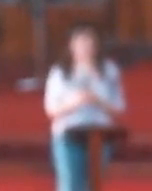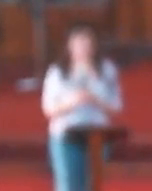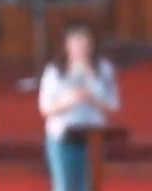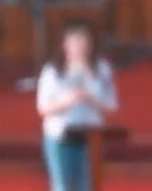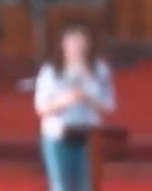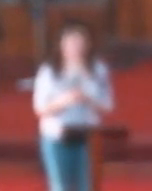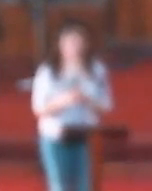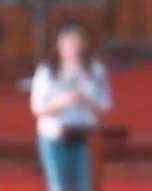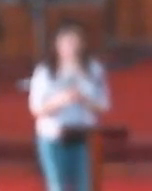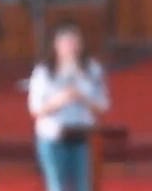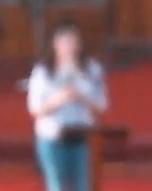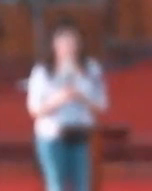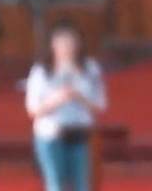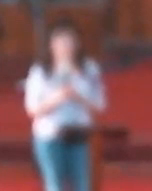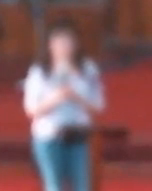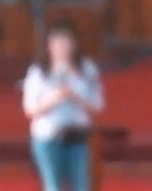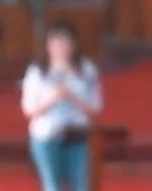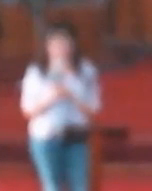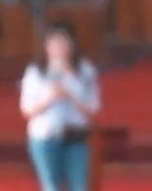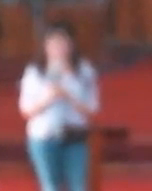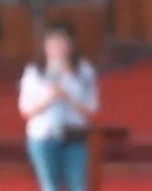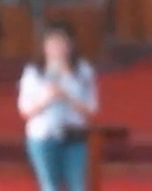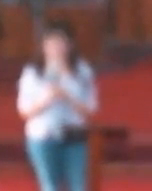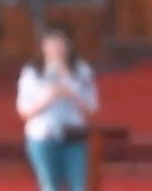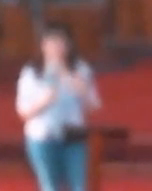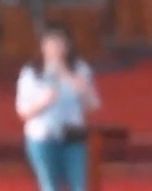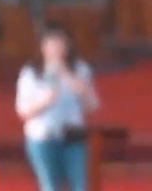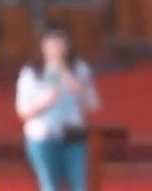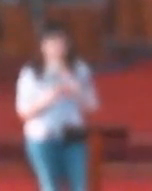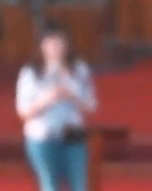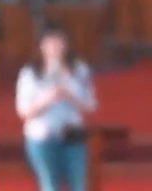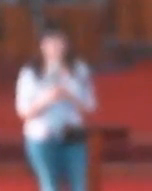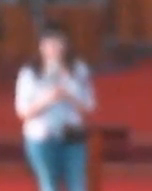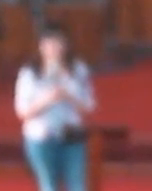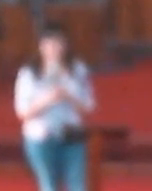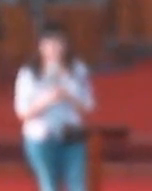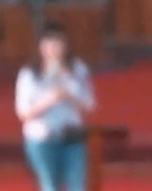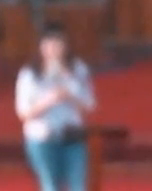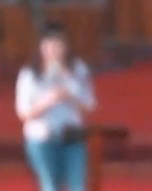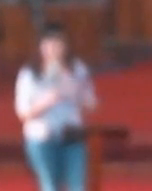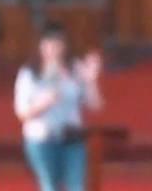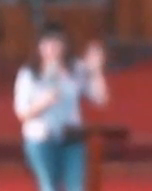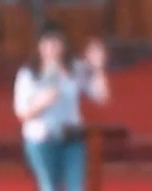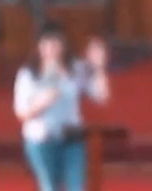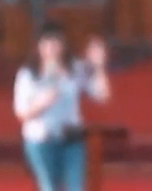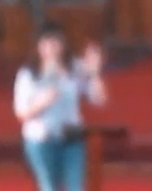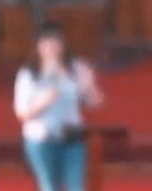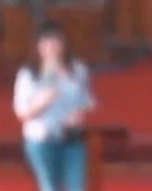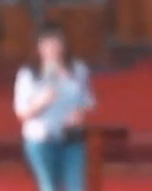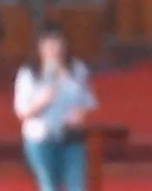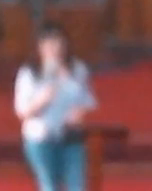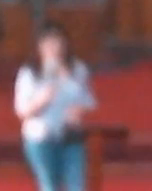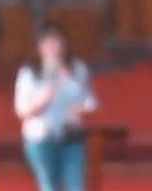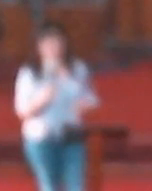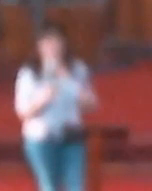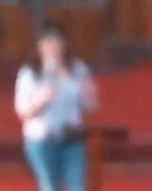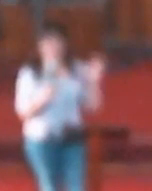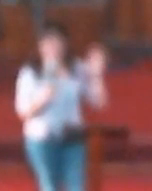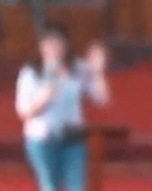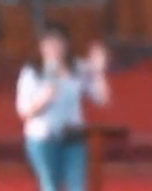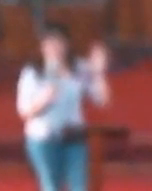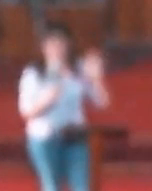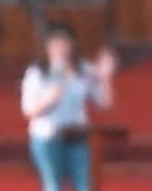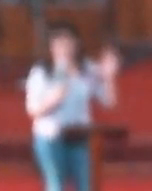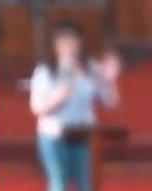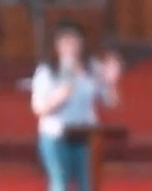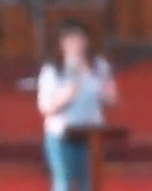podemos hacer mucho bien? How many of you know that with our tongue we can do a lot of good? También podemos hacer mucho mal. We can also do a lot of